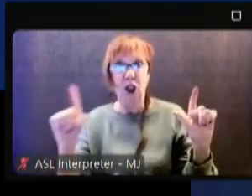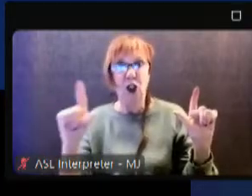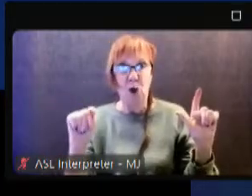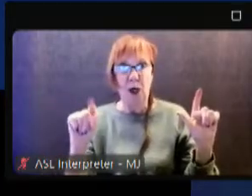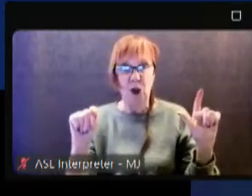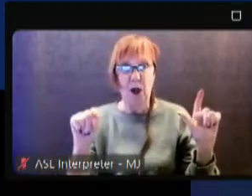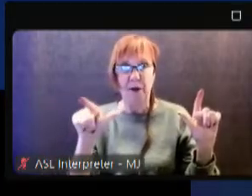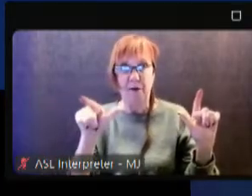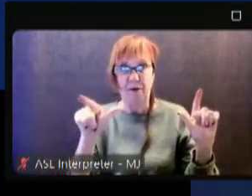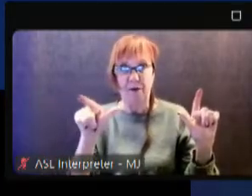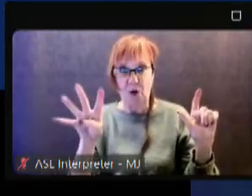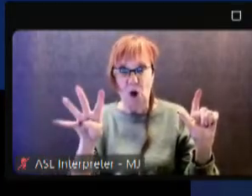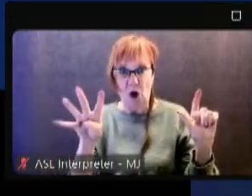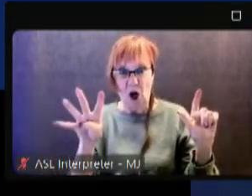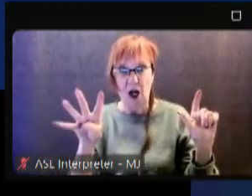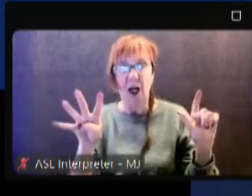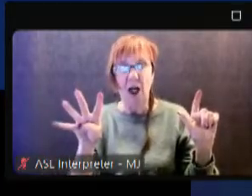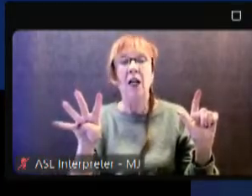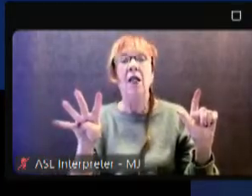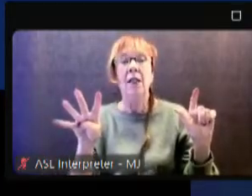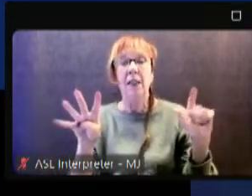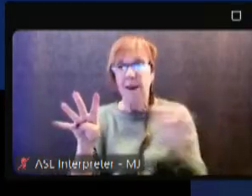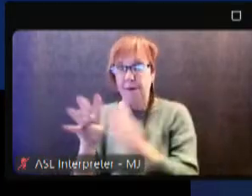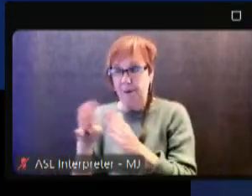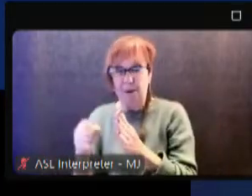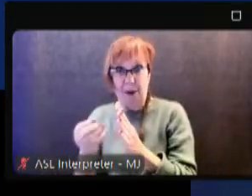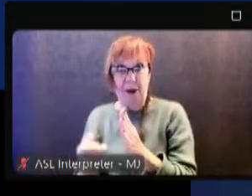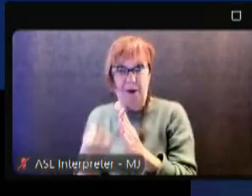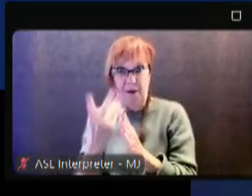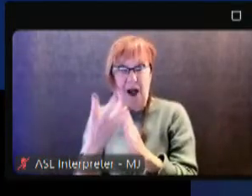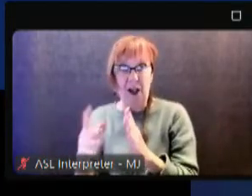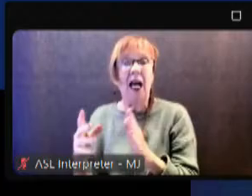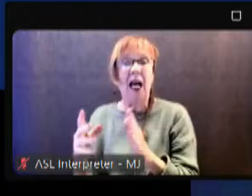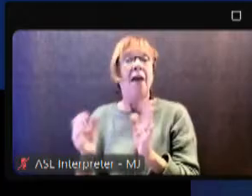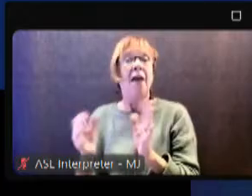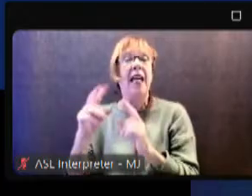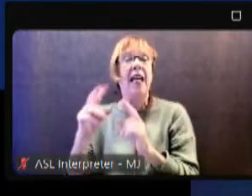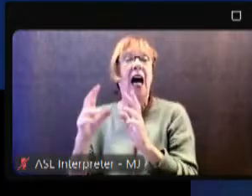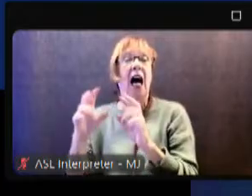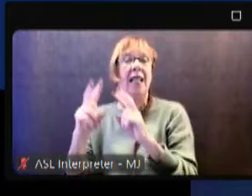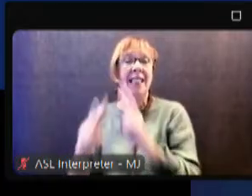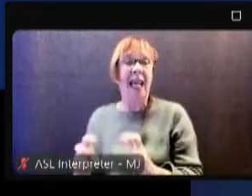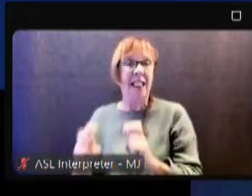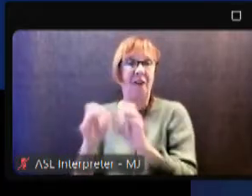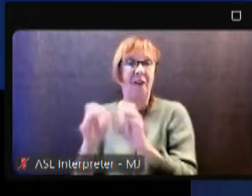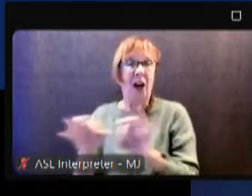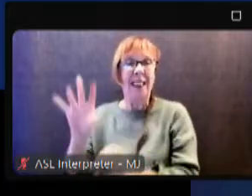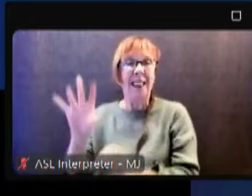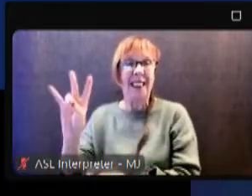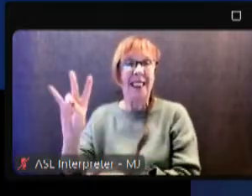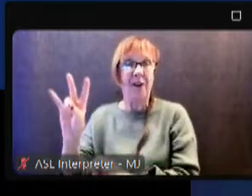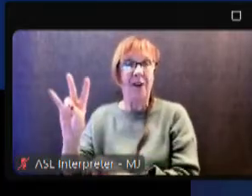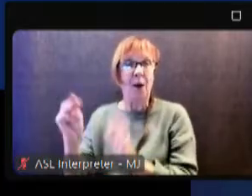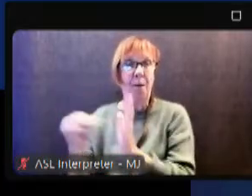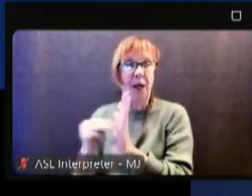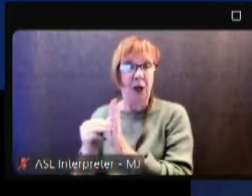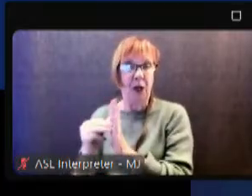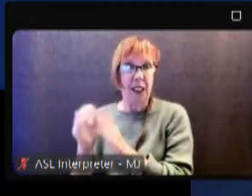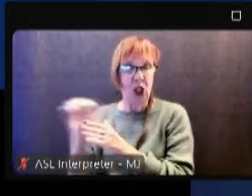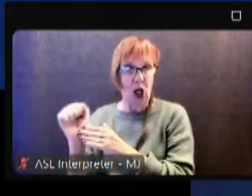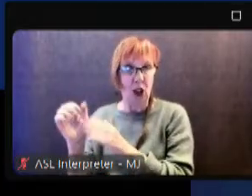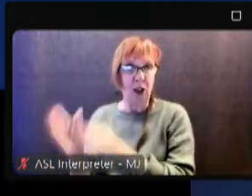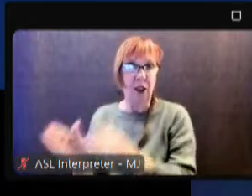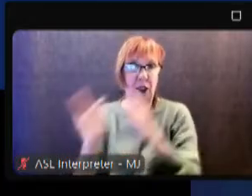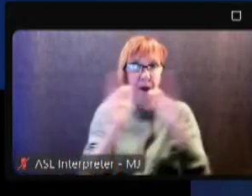fires, in this particular sample, the assessed value was at $7 million. On the right side, between